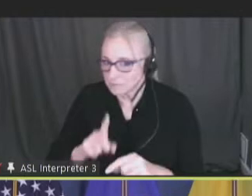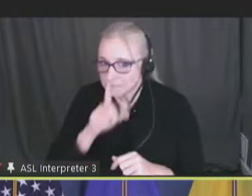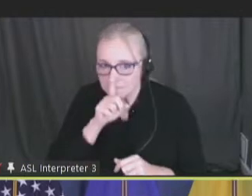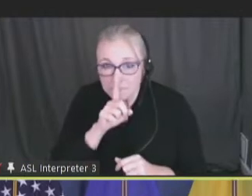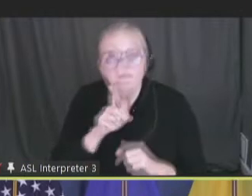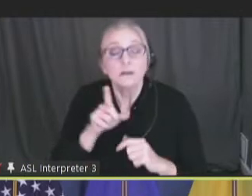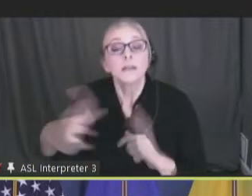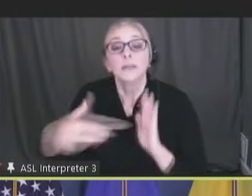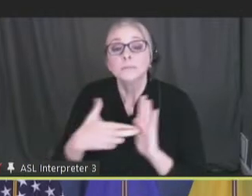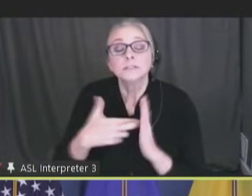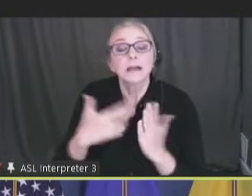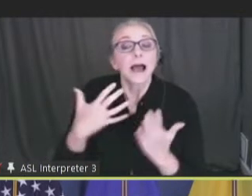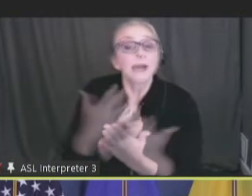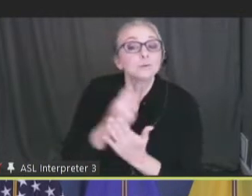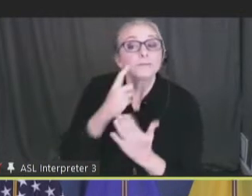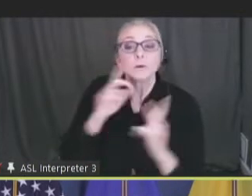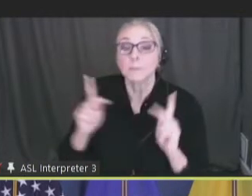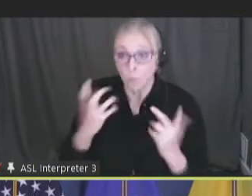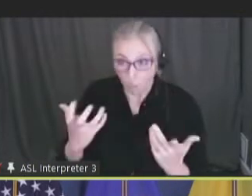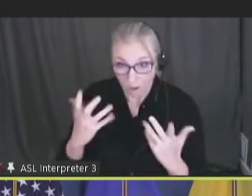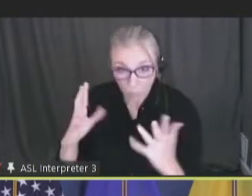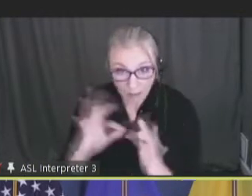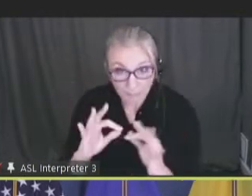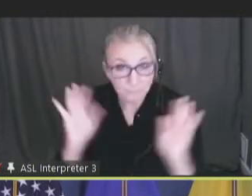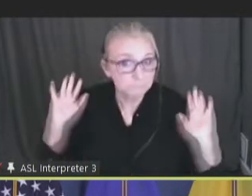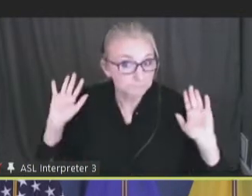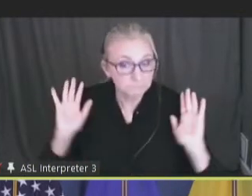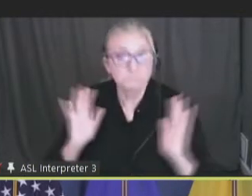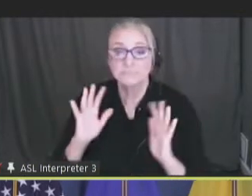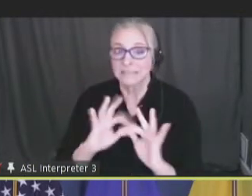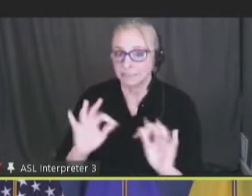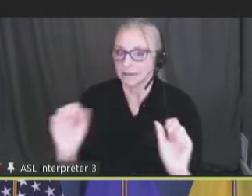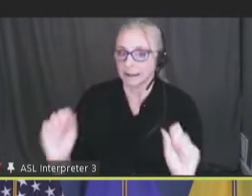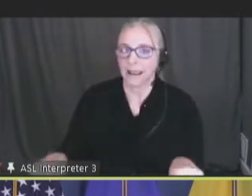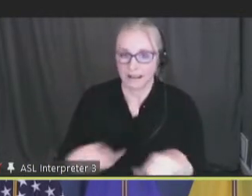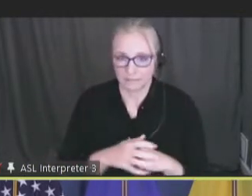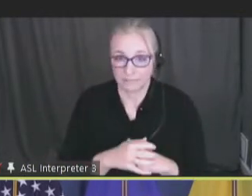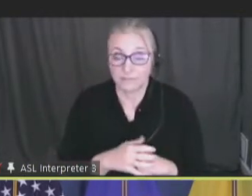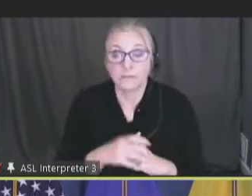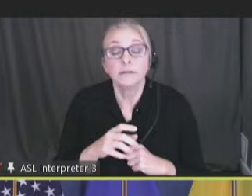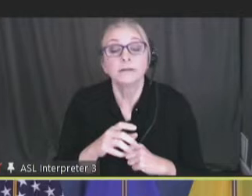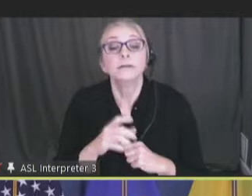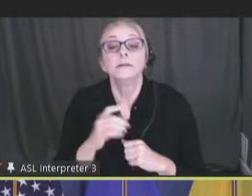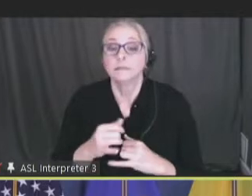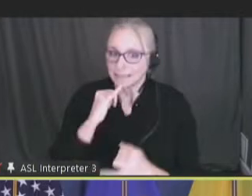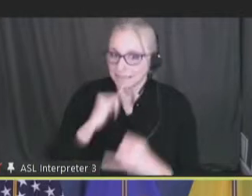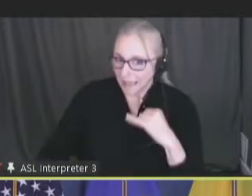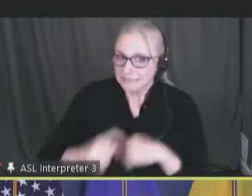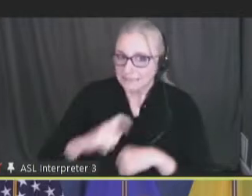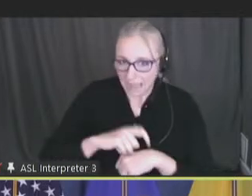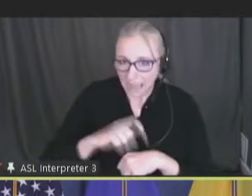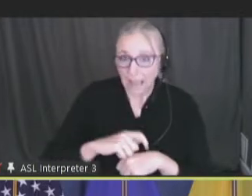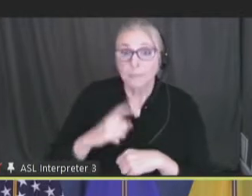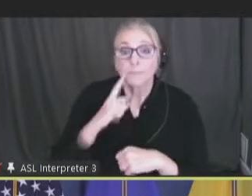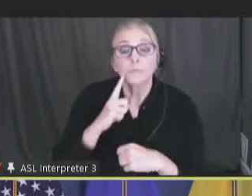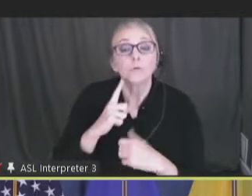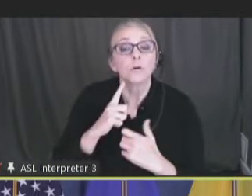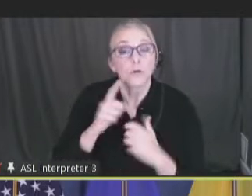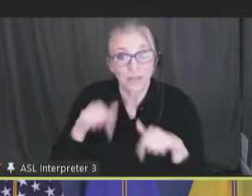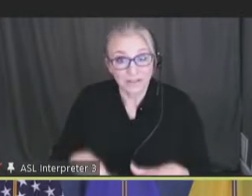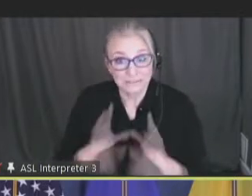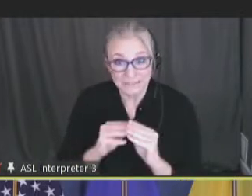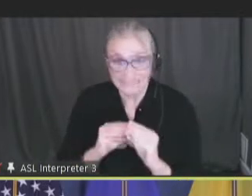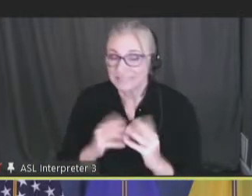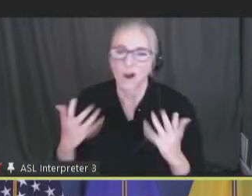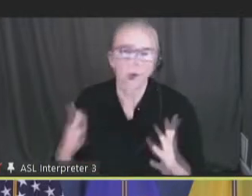represent an opportunity for those who want to make a comment or a statement to do so. The deadline to request space for public comment for this meeting